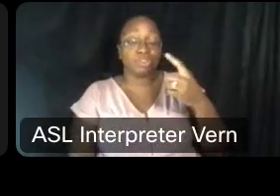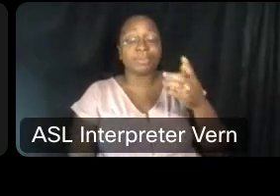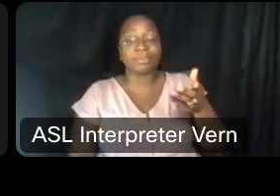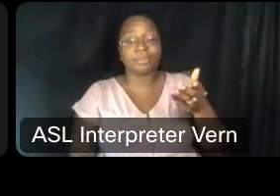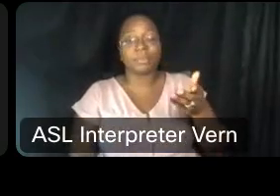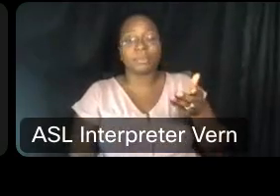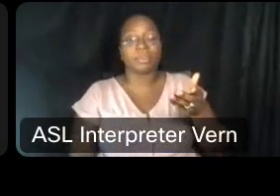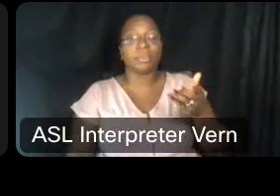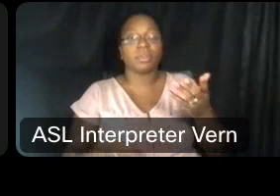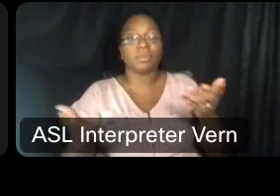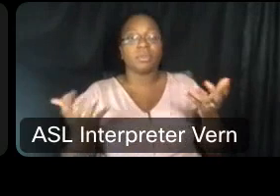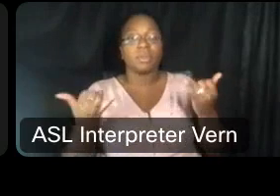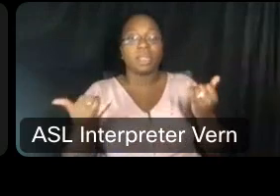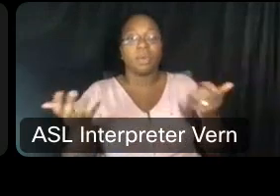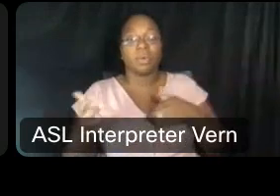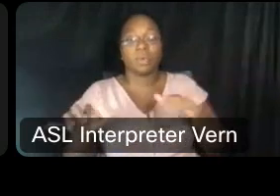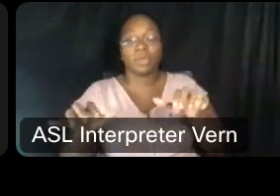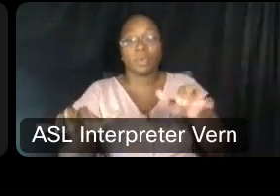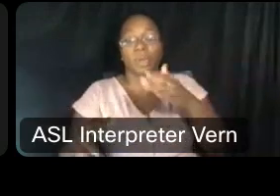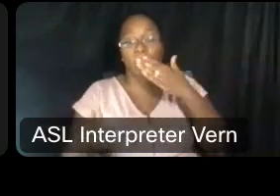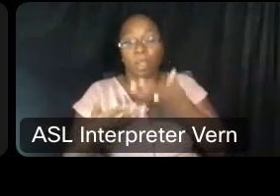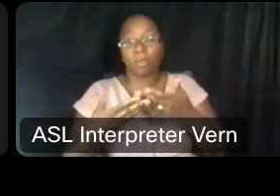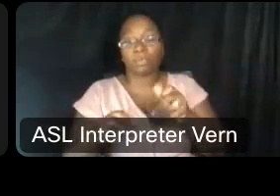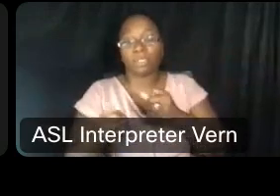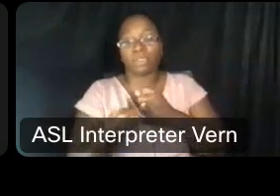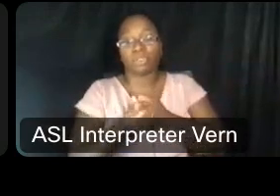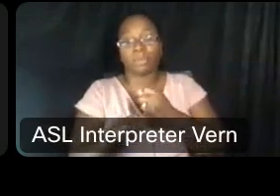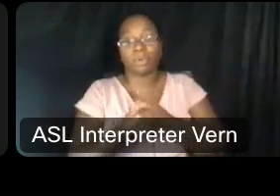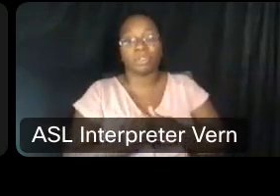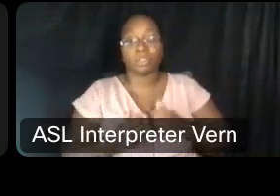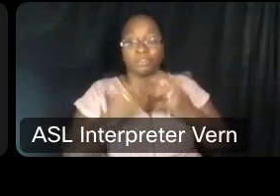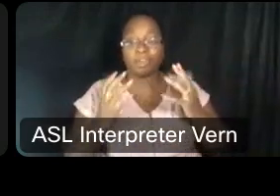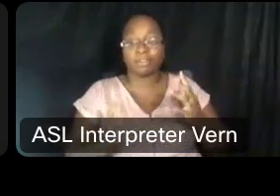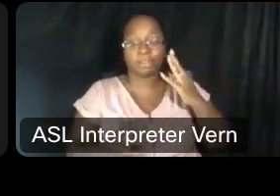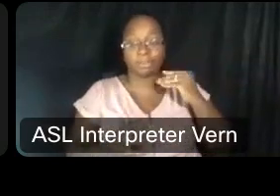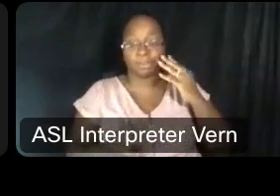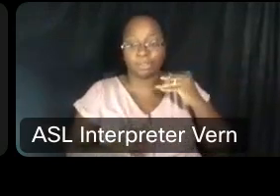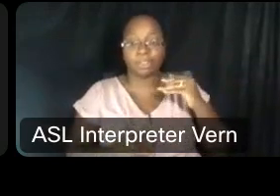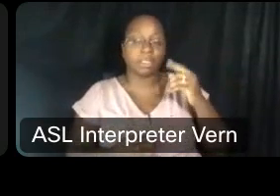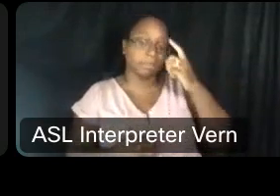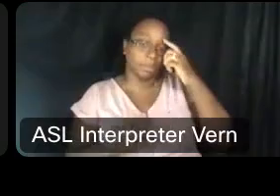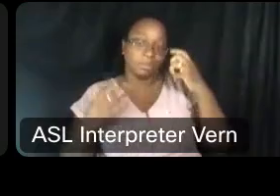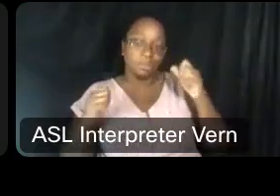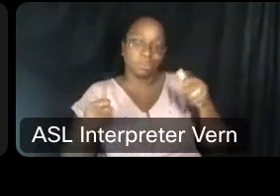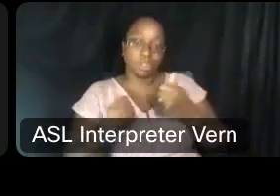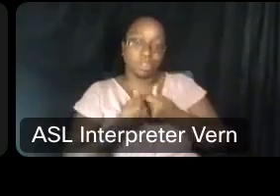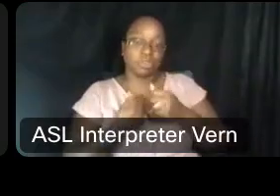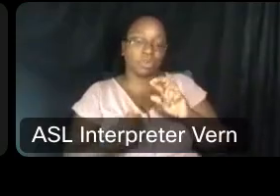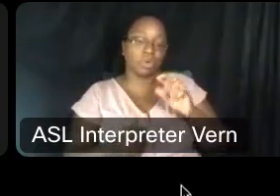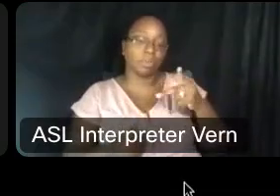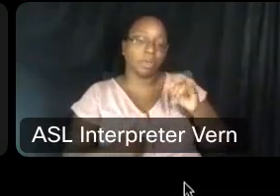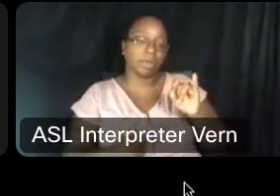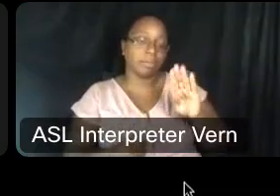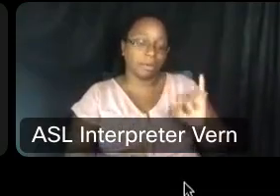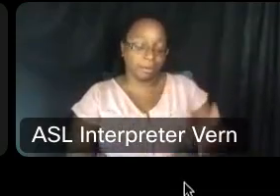doing well to support survivors experiencing mental health challenges or partner-inflicted brain injuries?